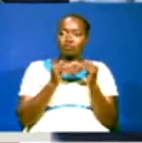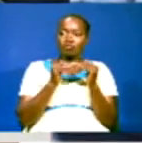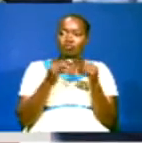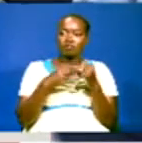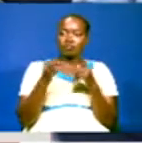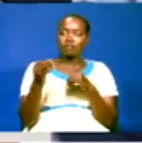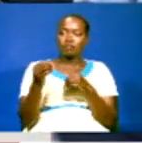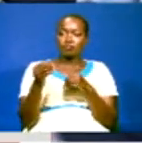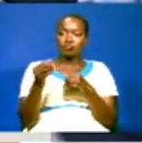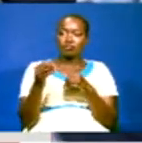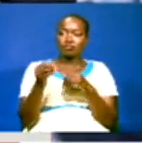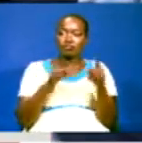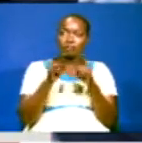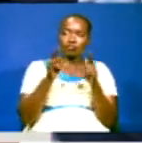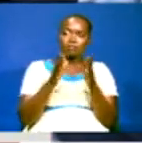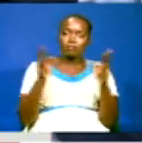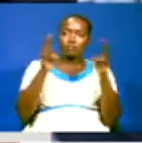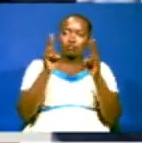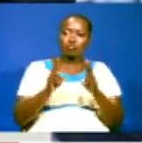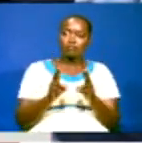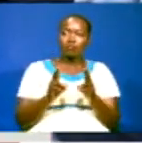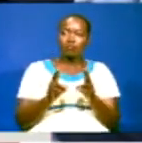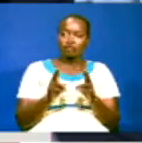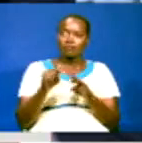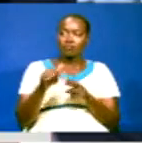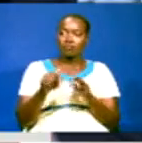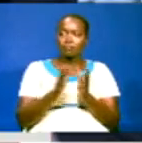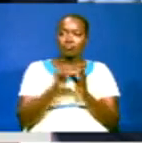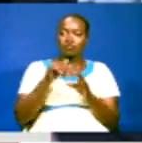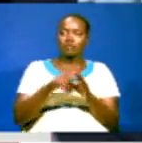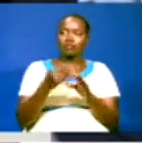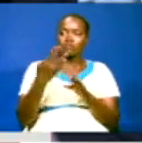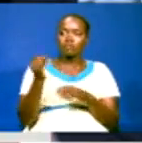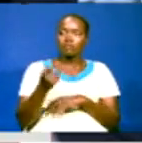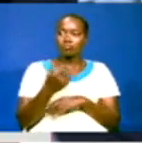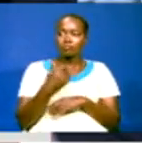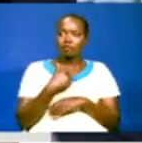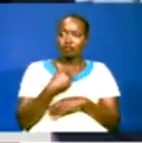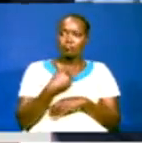800 tourists, international tourists. Today, within 4 months, we are talking about